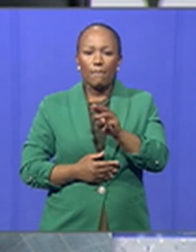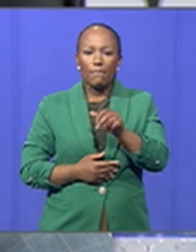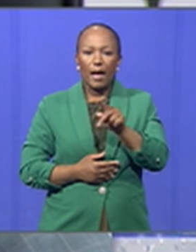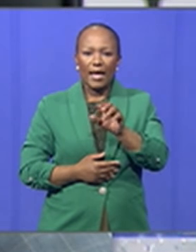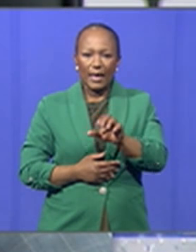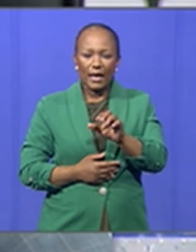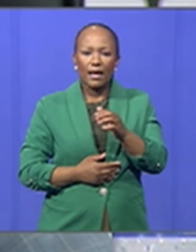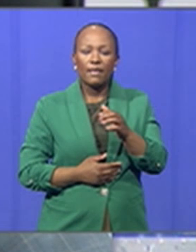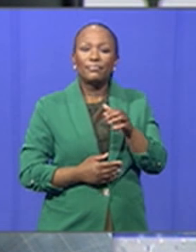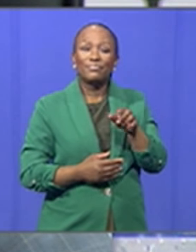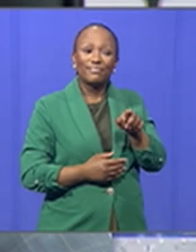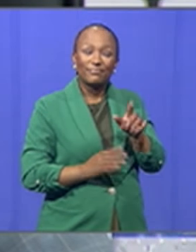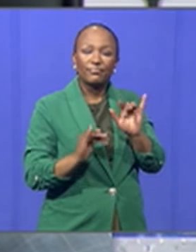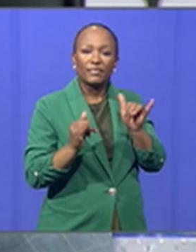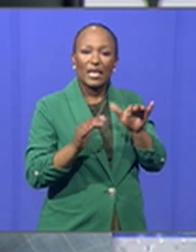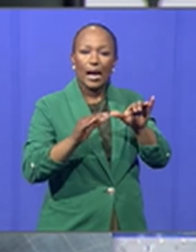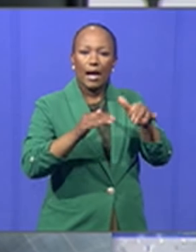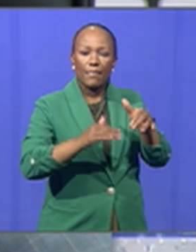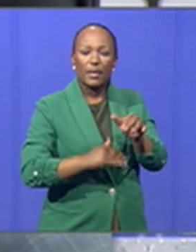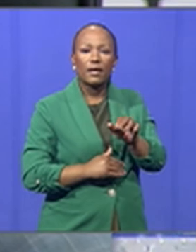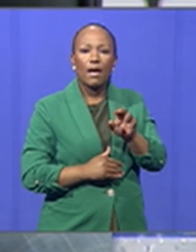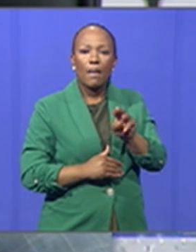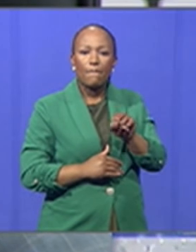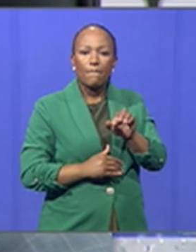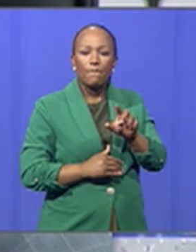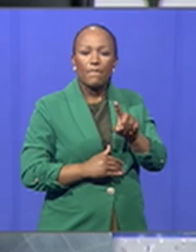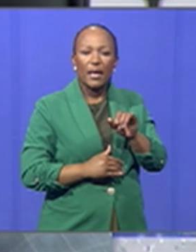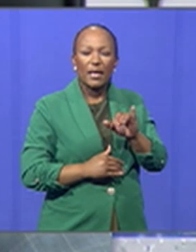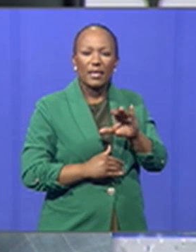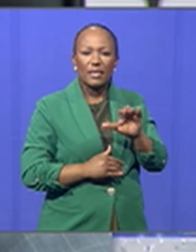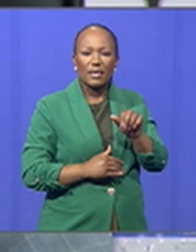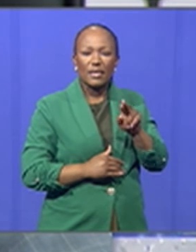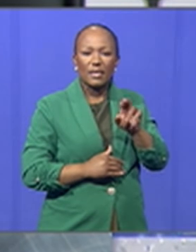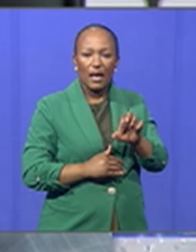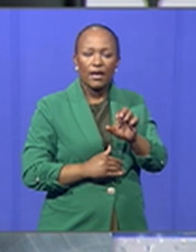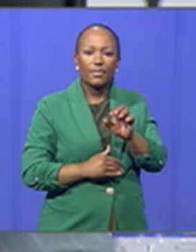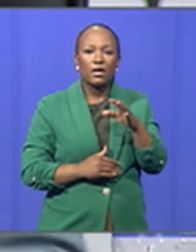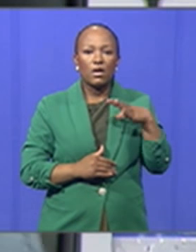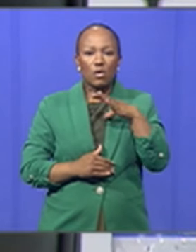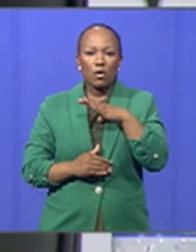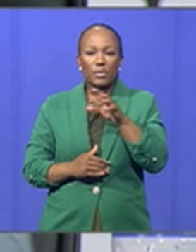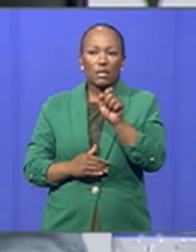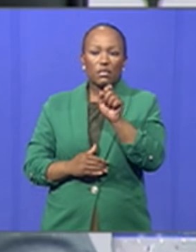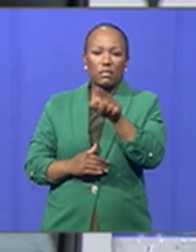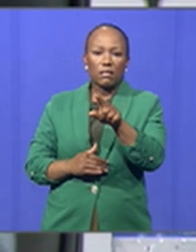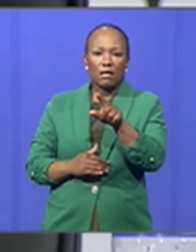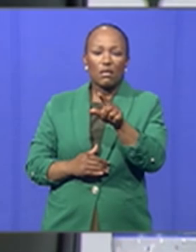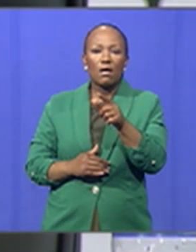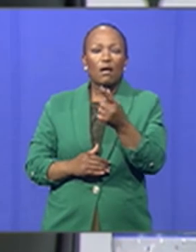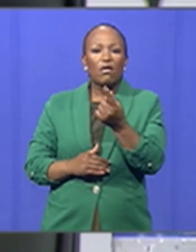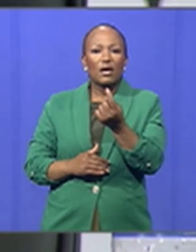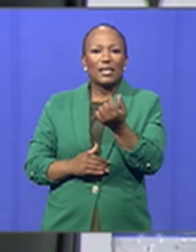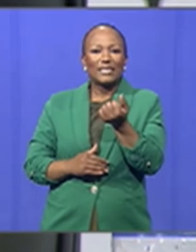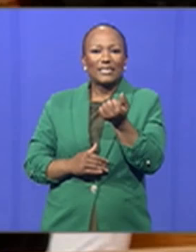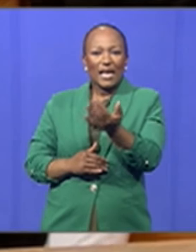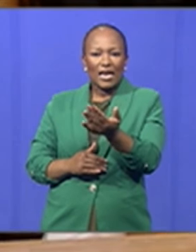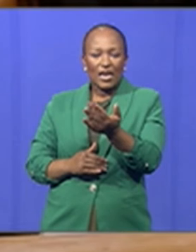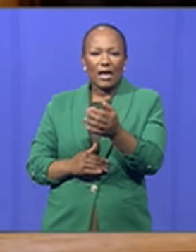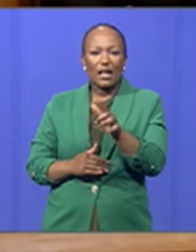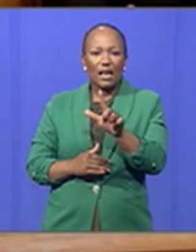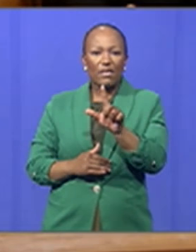Medicare 24 le lebišitšwe go mokomišenara yo a fegilwego wa lefapha la ditshepedišo tša kabo ya ditendara mo